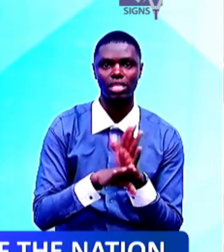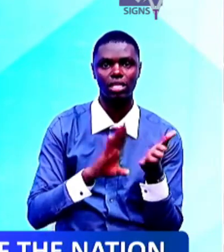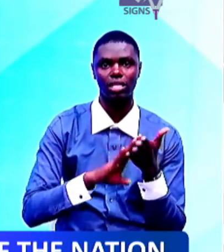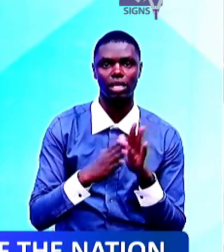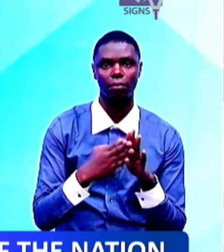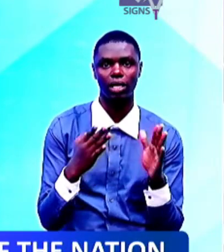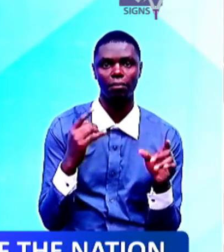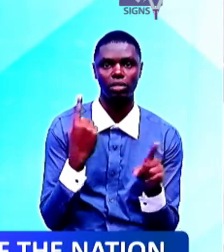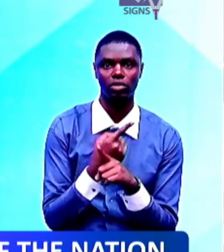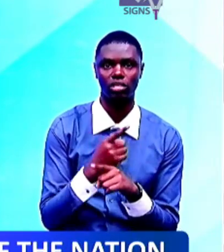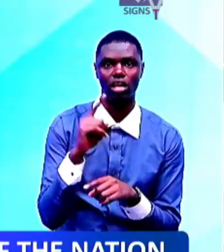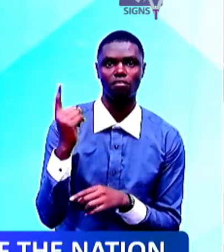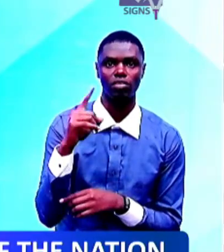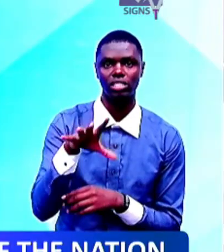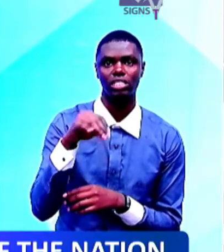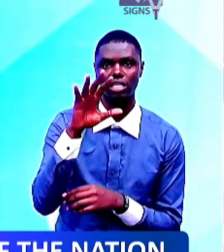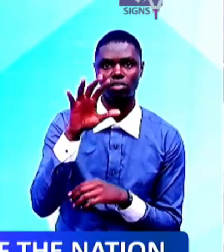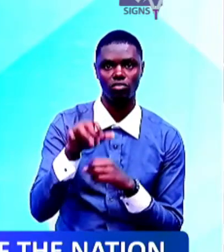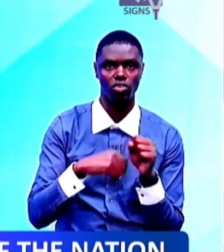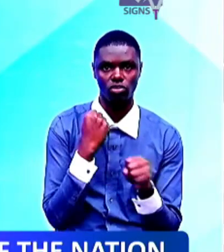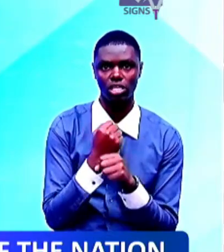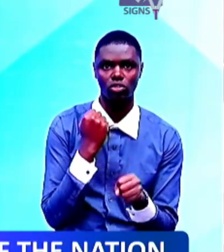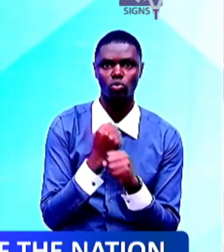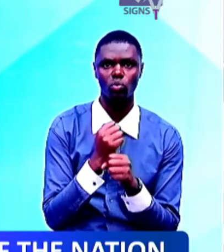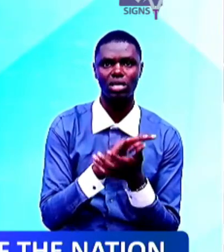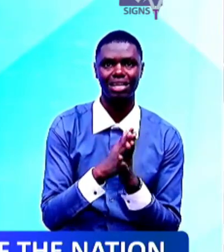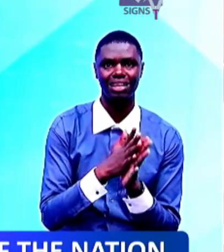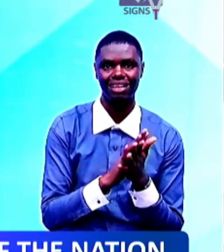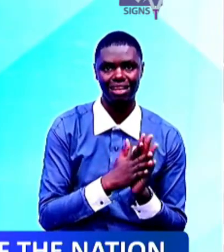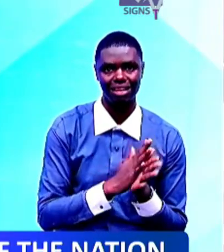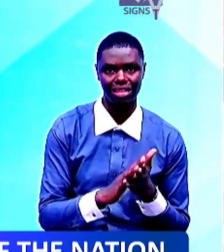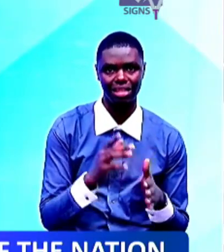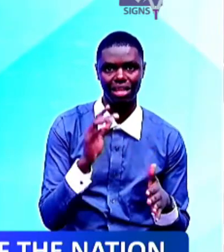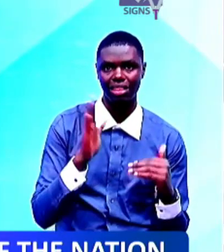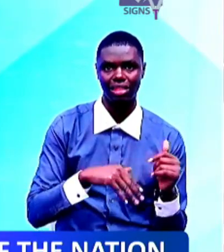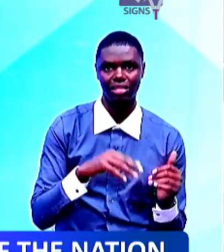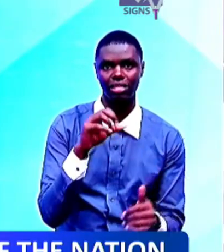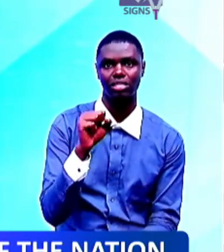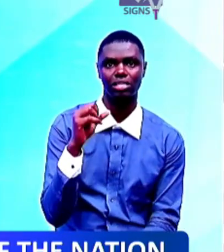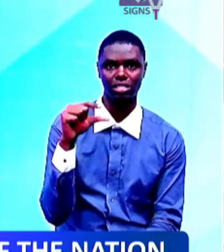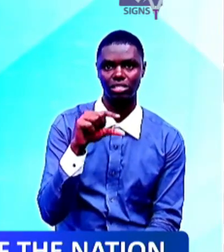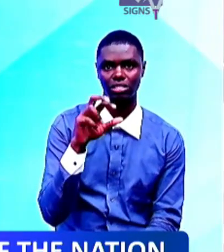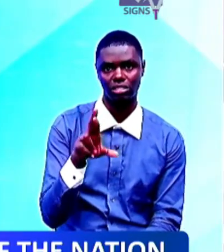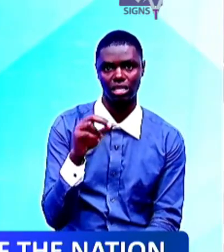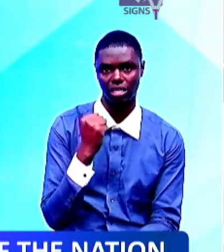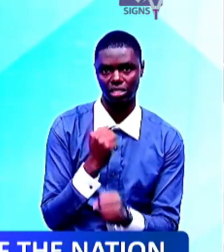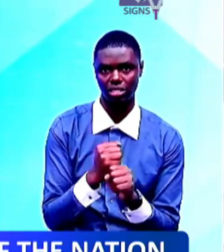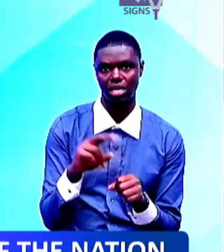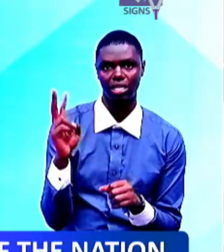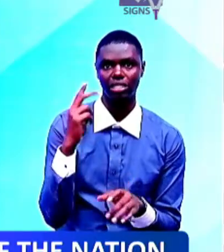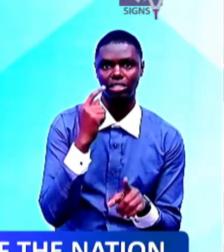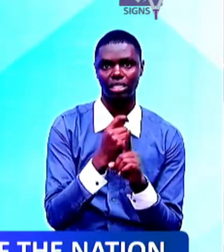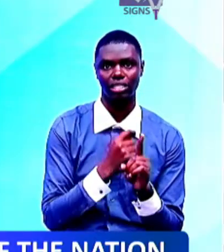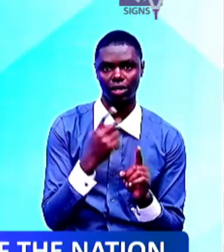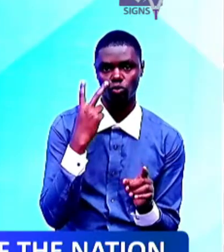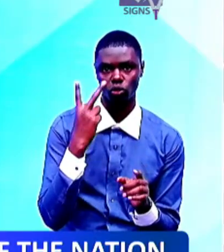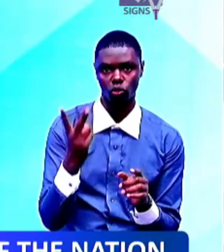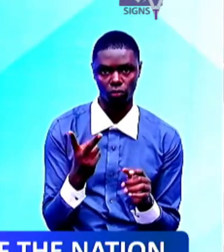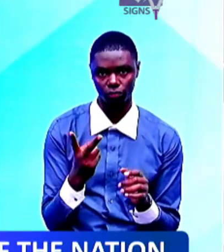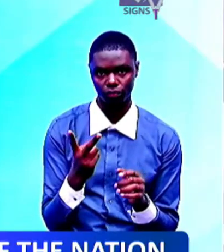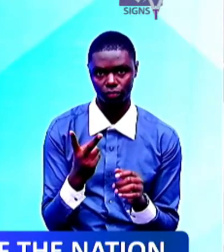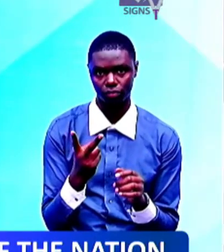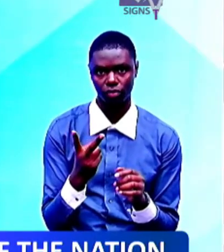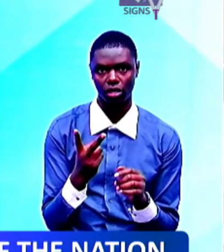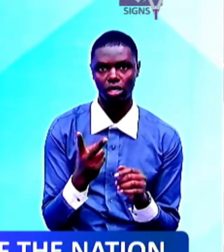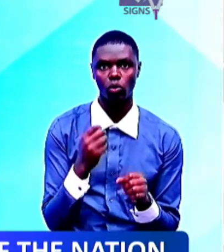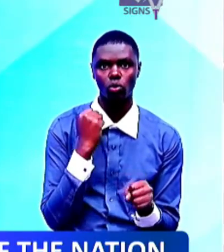he had to take first 5 years doing nothing substantial apart from SGR that he did. Second time is when we saw now, at least now, he